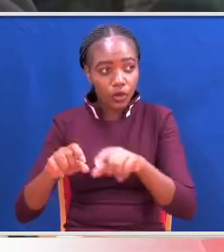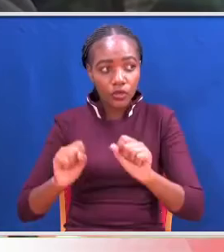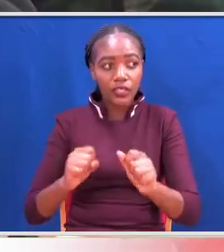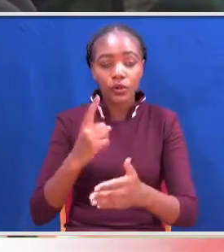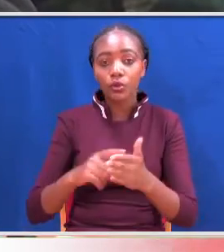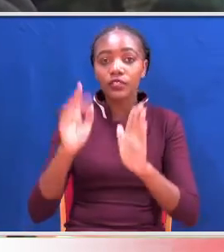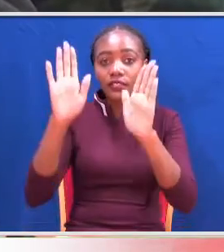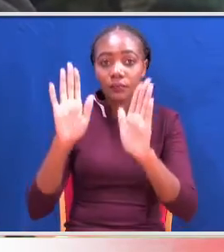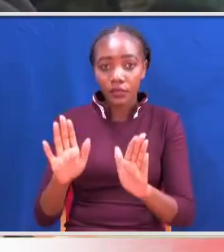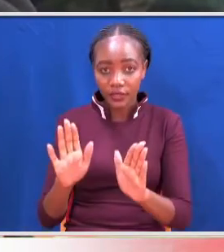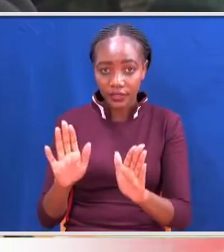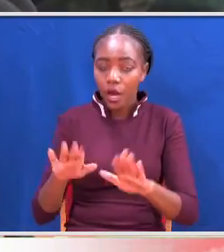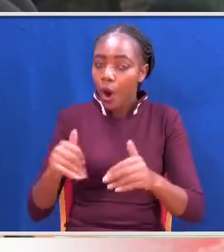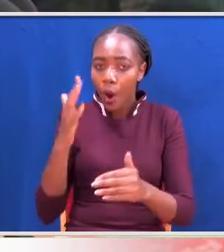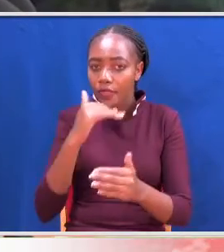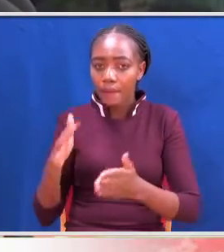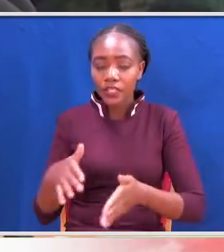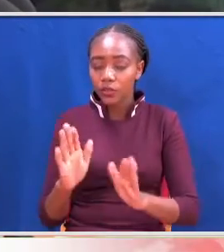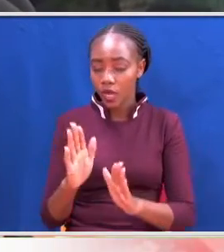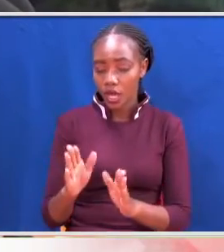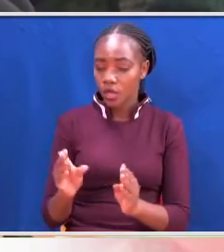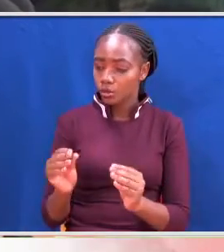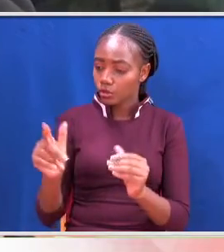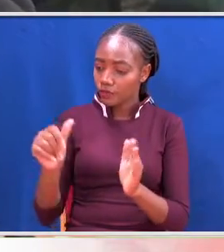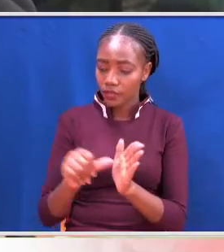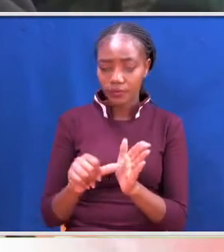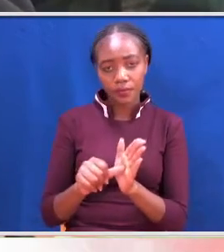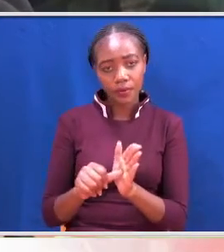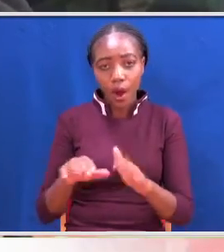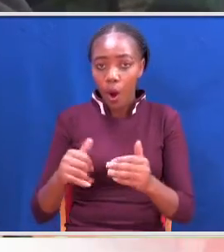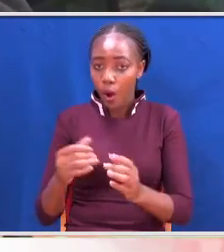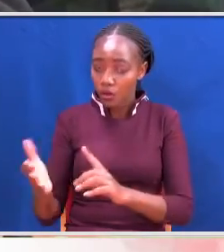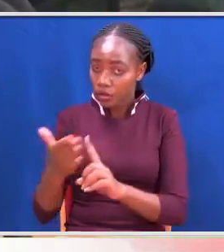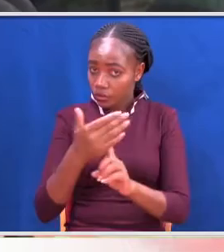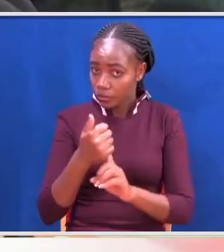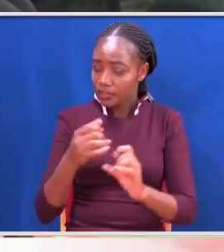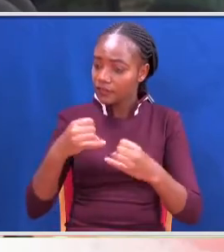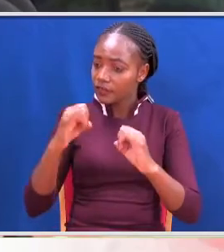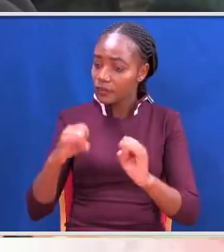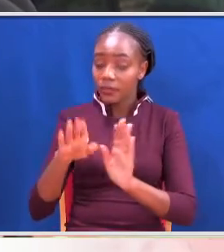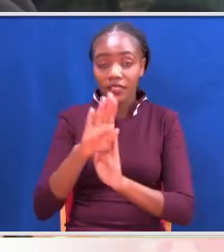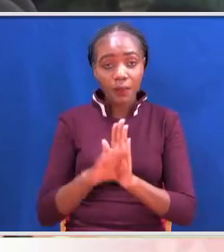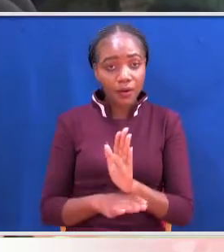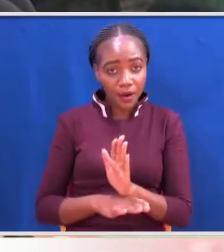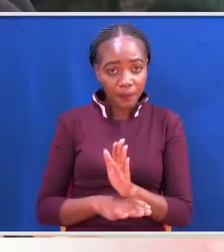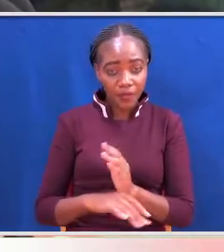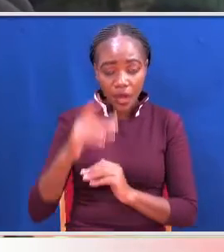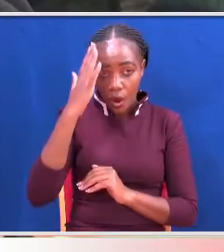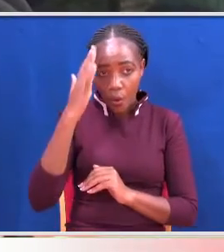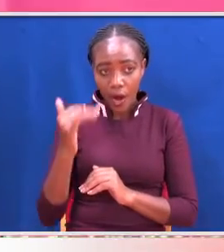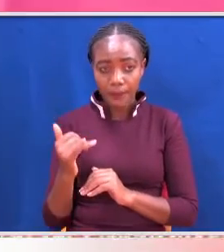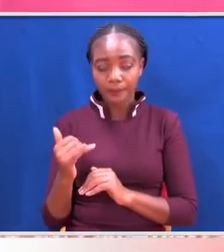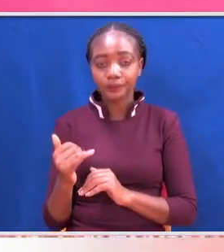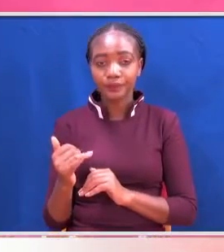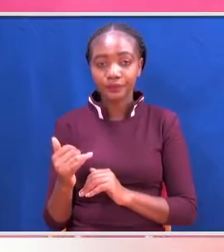the most effective way of pursuing with the program, because the cost cannot be fully borne by the